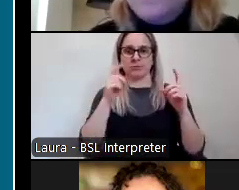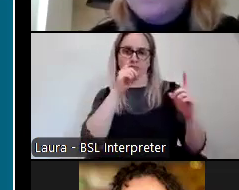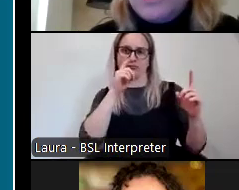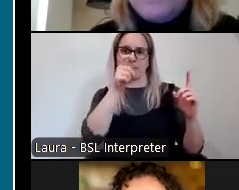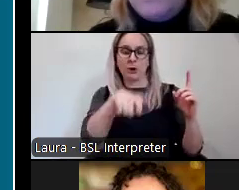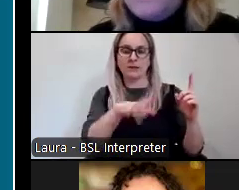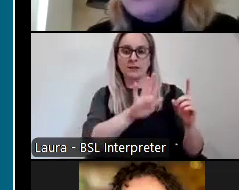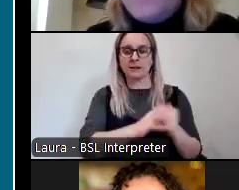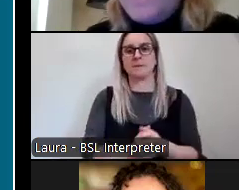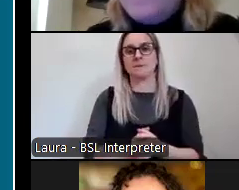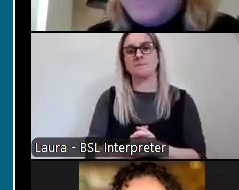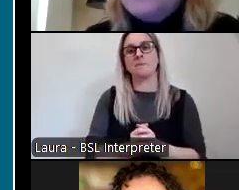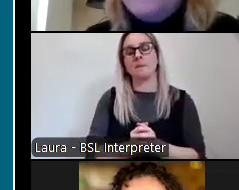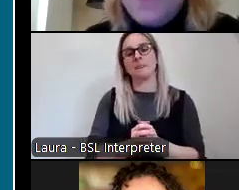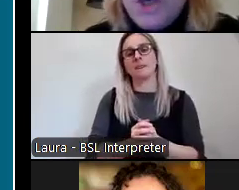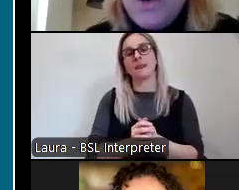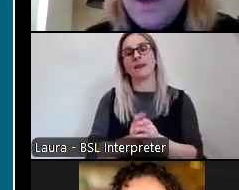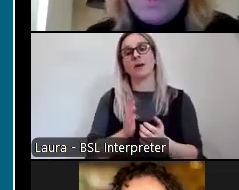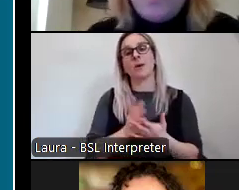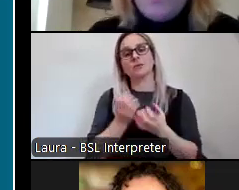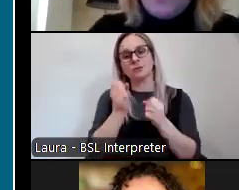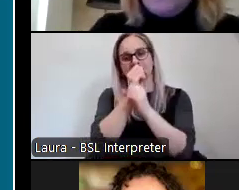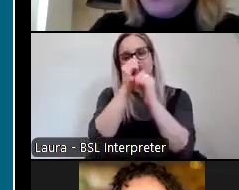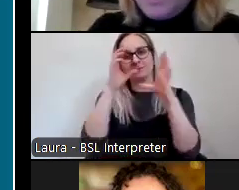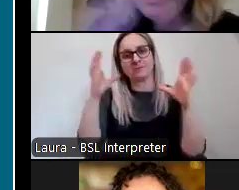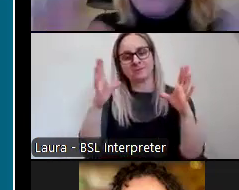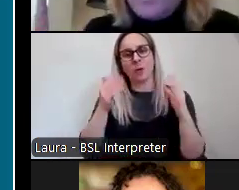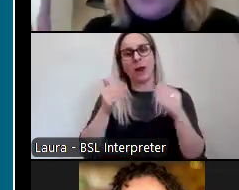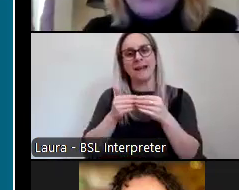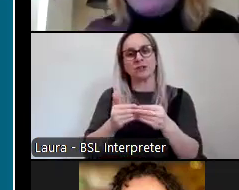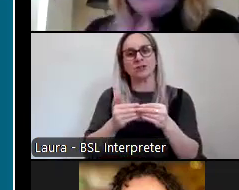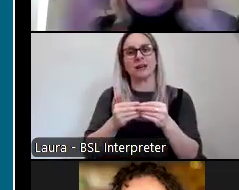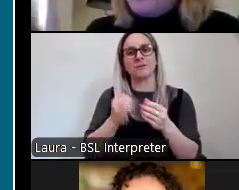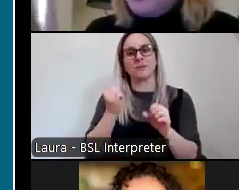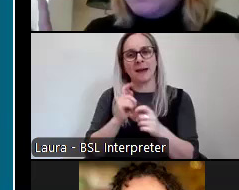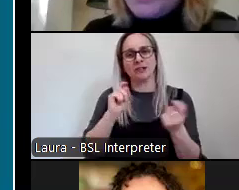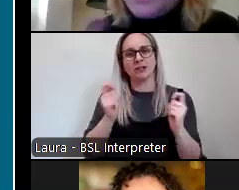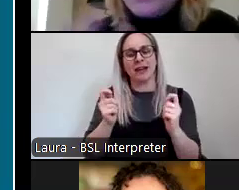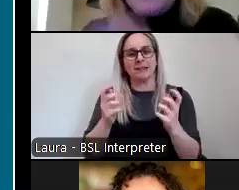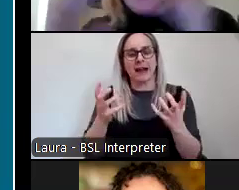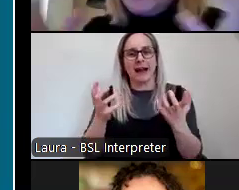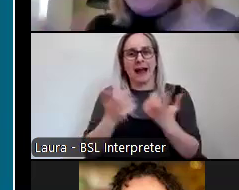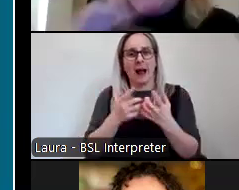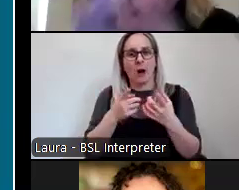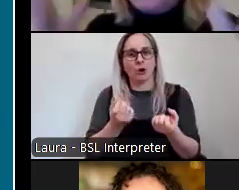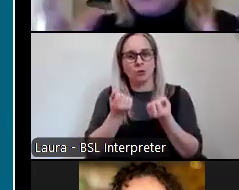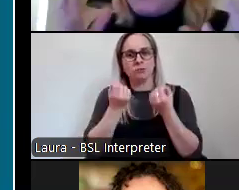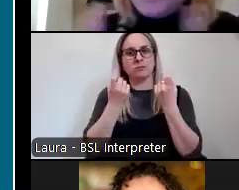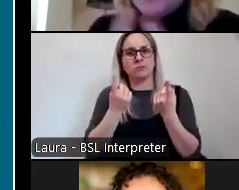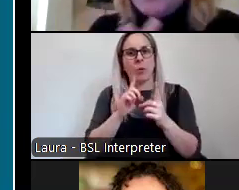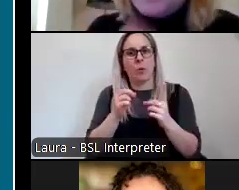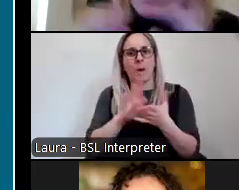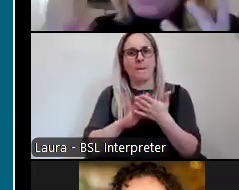what leadership and change making means for you. We're not looking for fully polished, the